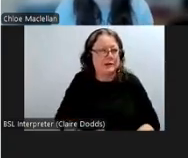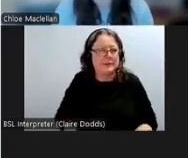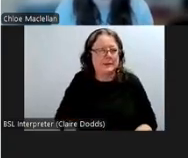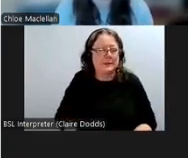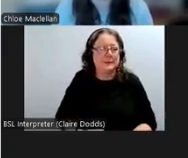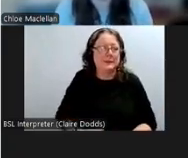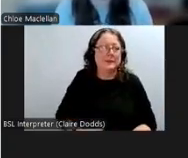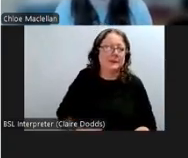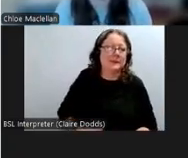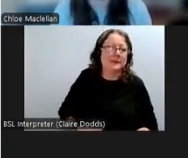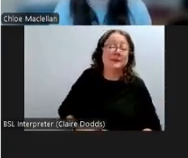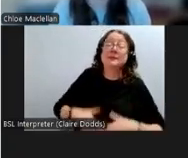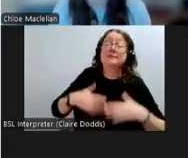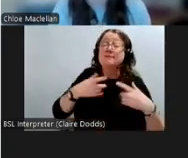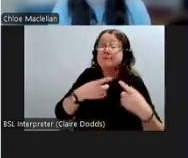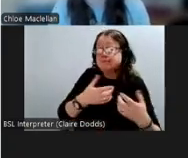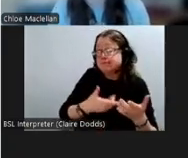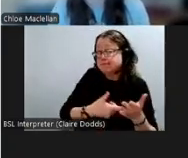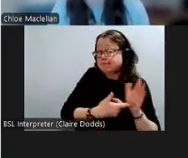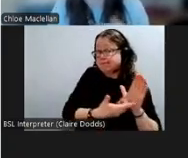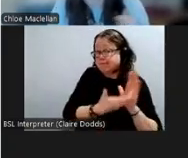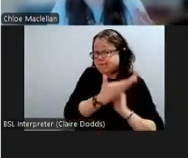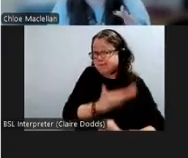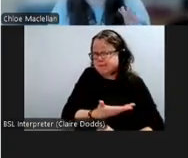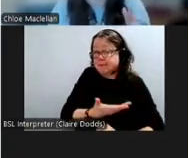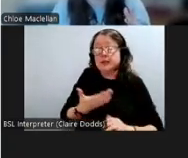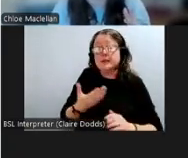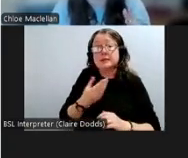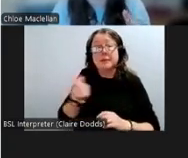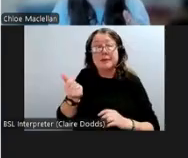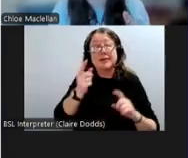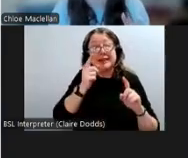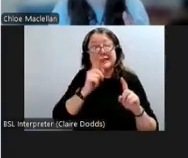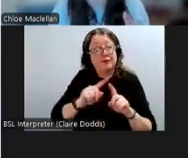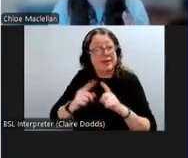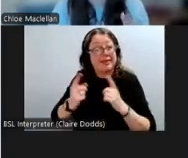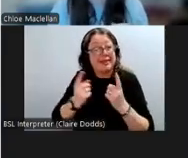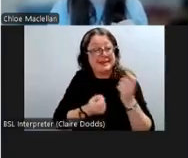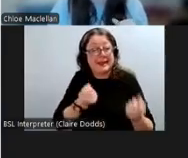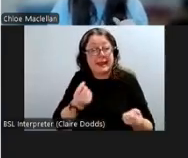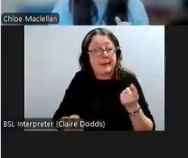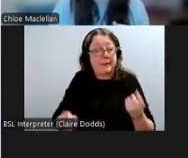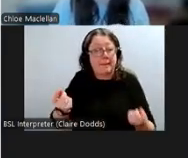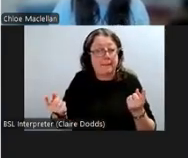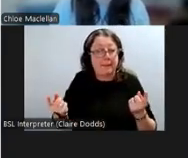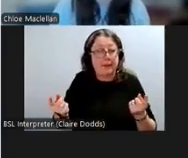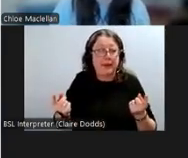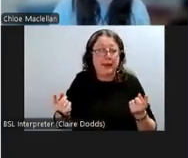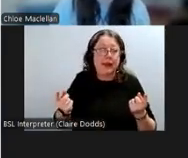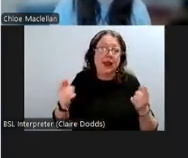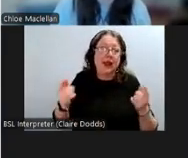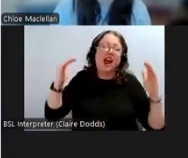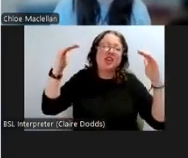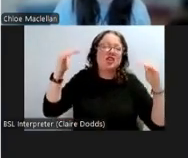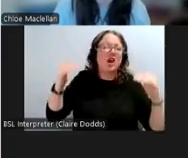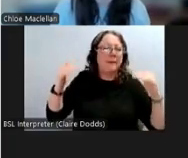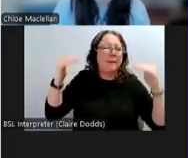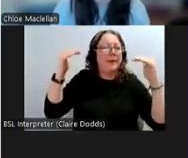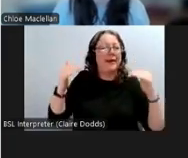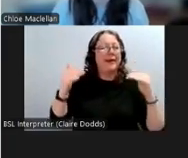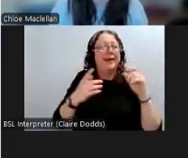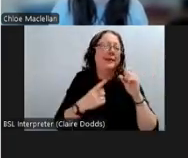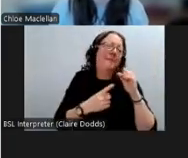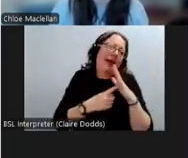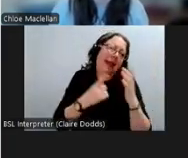things that come out. So on the top there, we've got the kind of main things that you'd think of. So schools